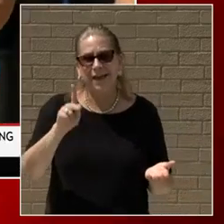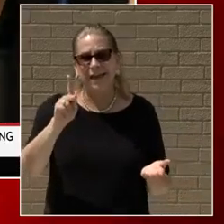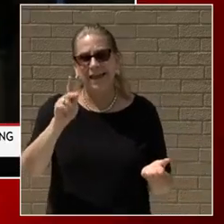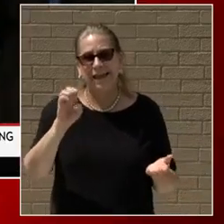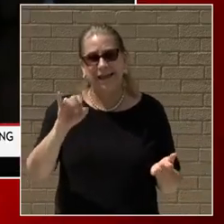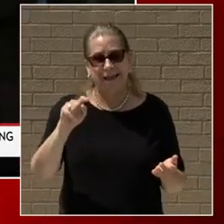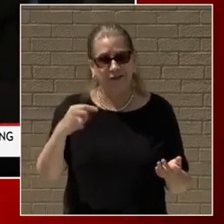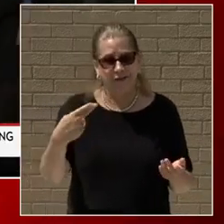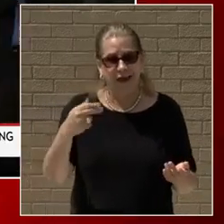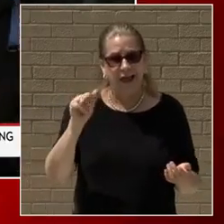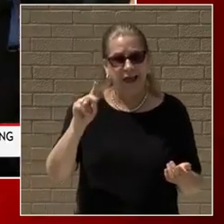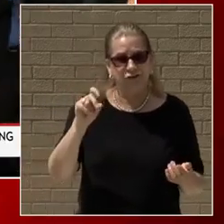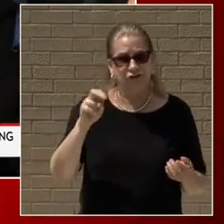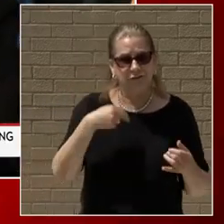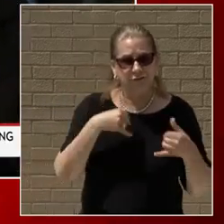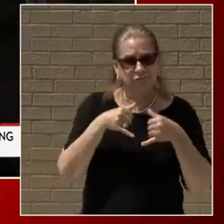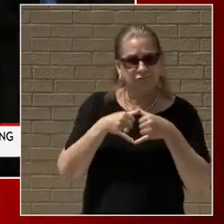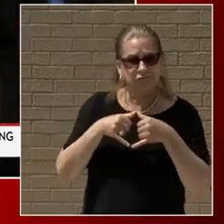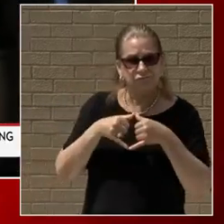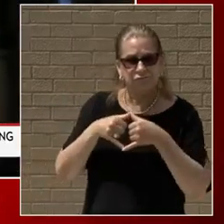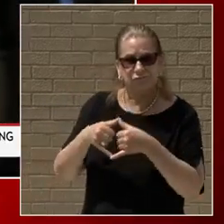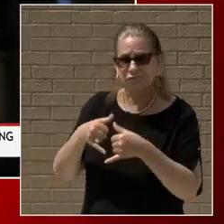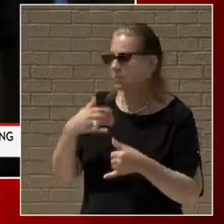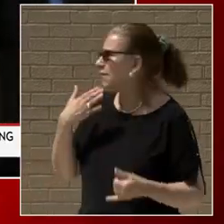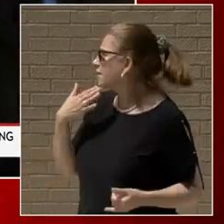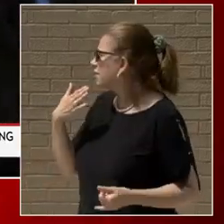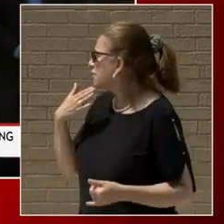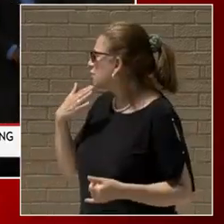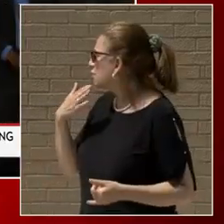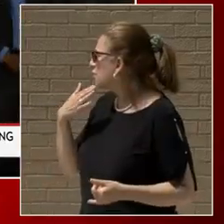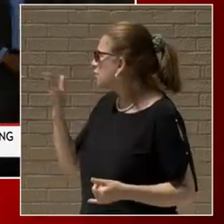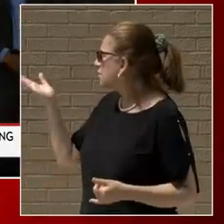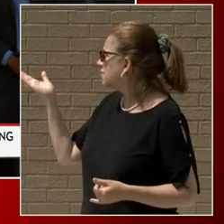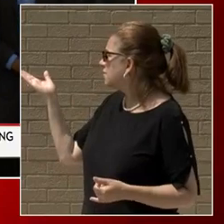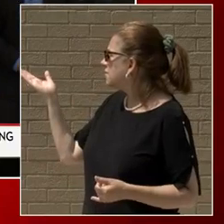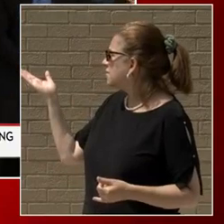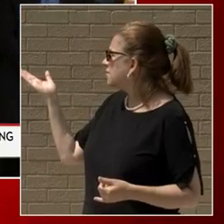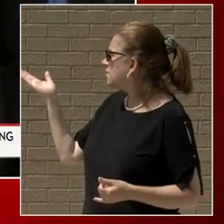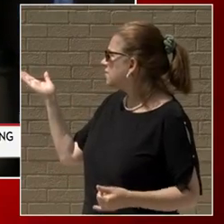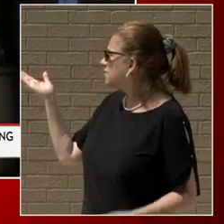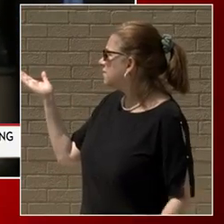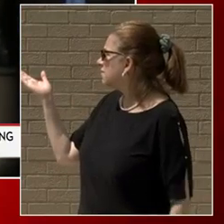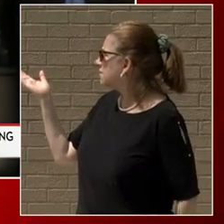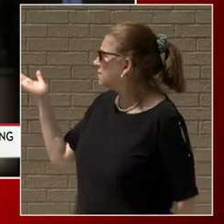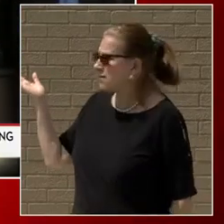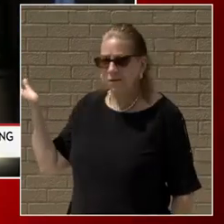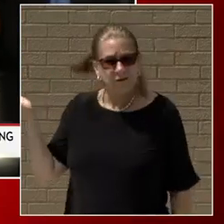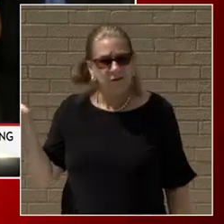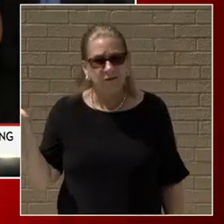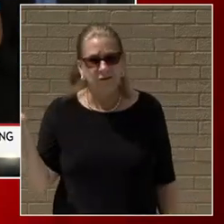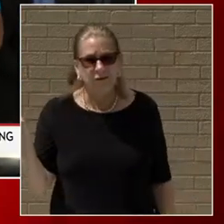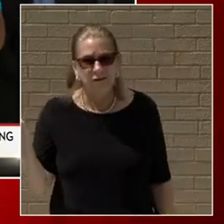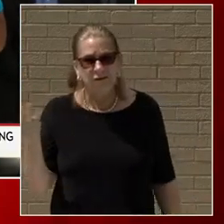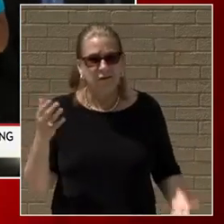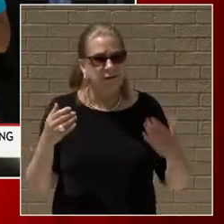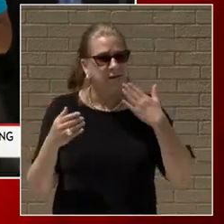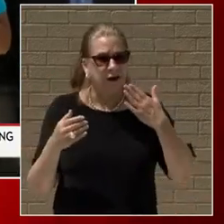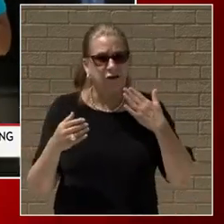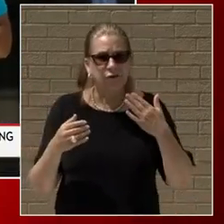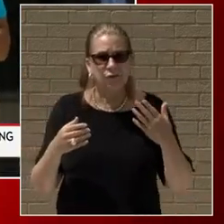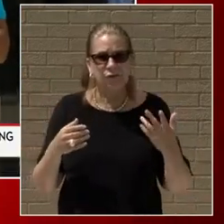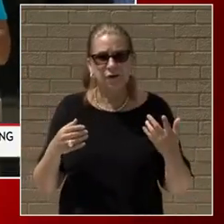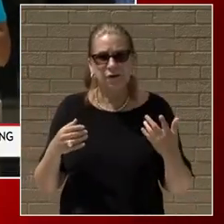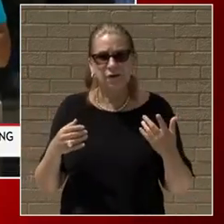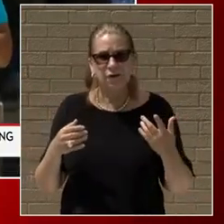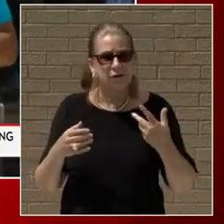Thank you, Madam Mayor, and again, thank you for your courage and your leadership through this pandemic, and we are crushing it. Yes, we're crushing it. Good morning,